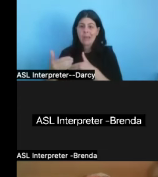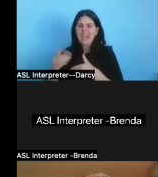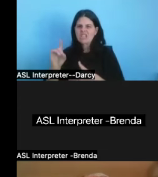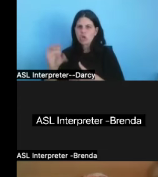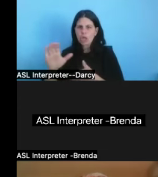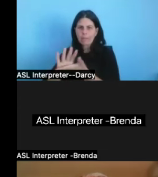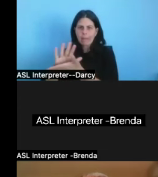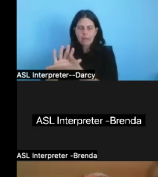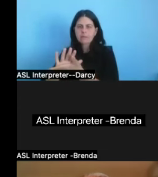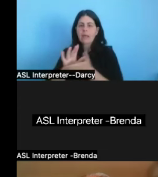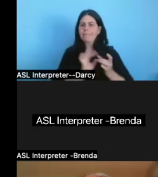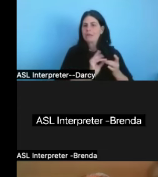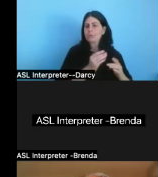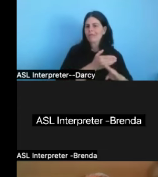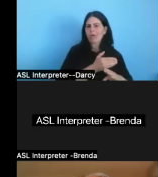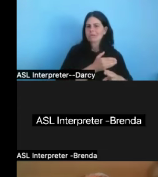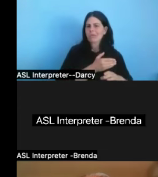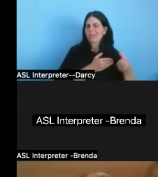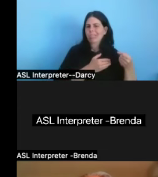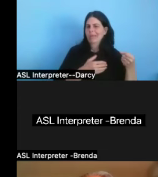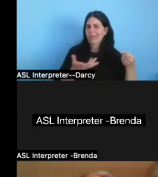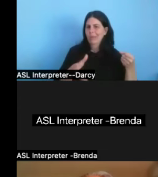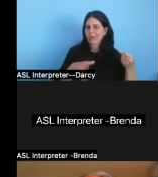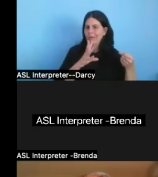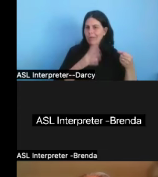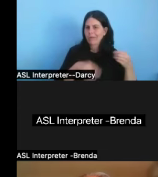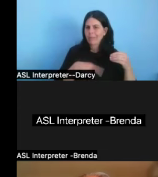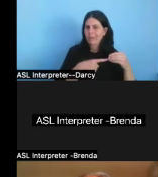not going to talk about it anymore, but next slide.